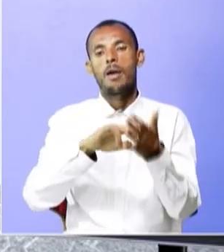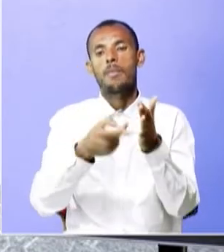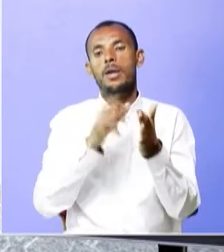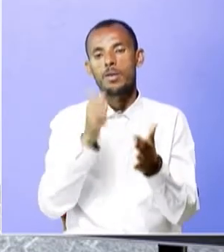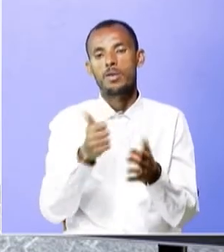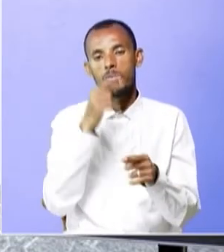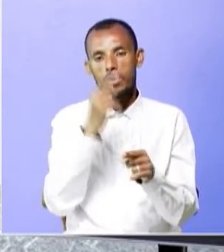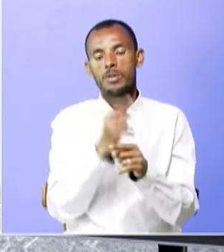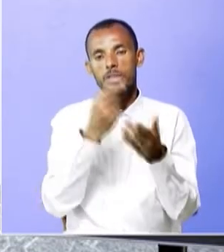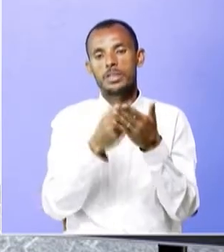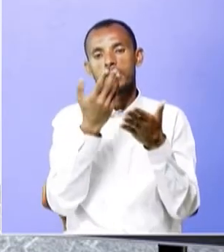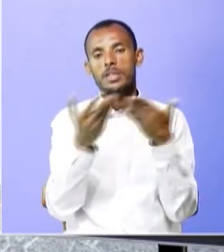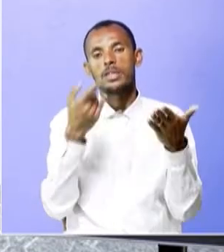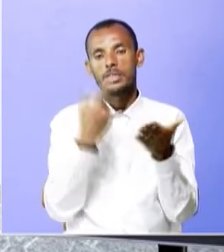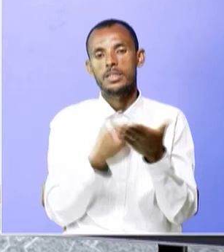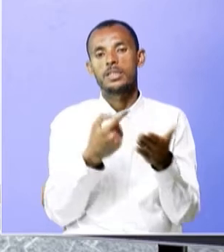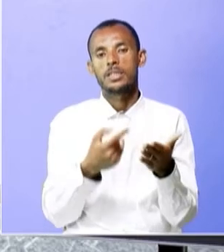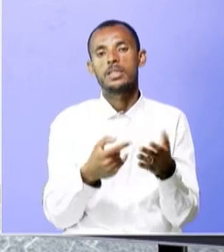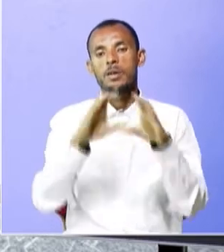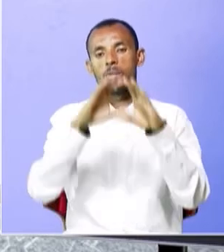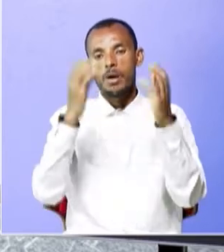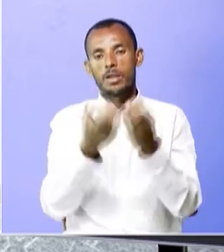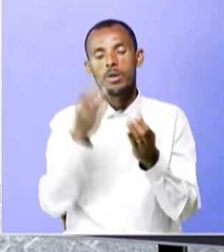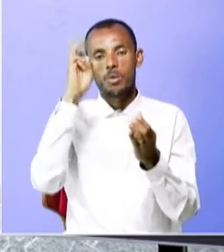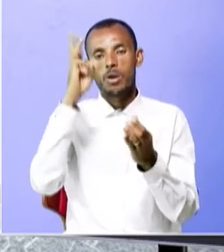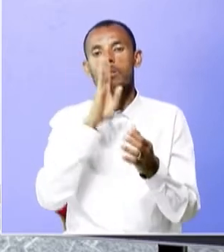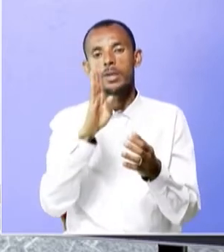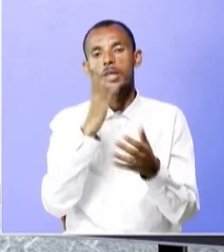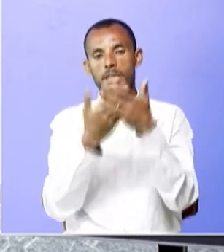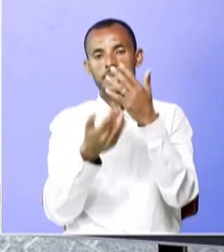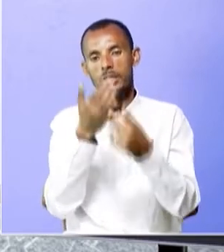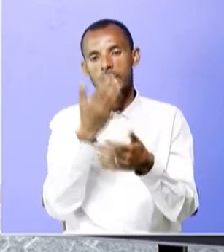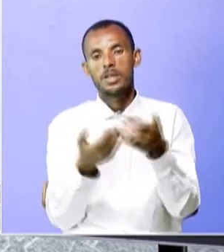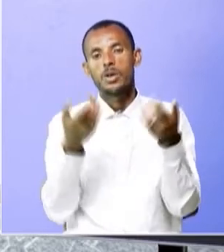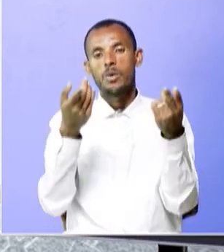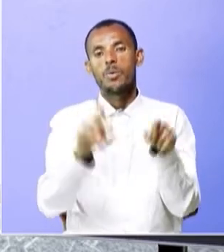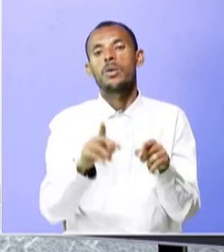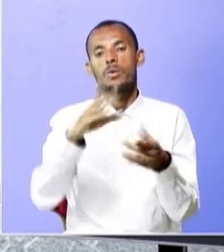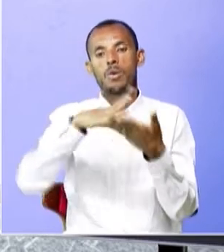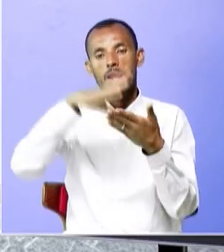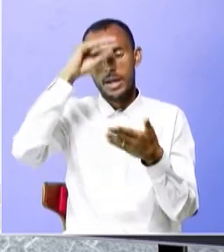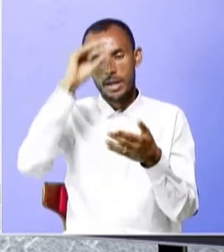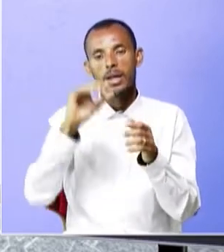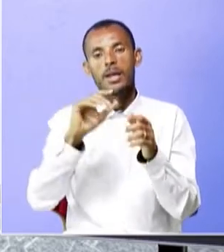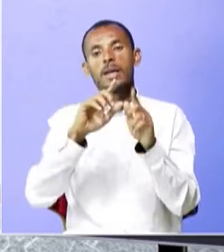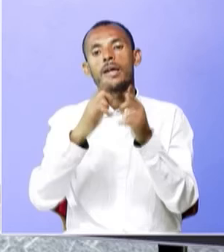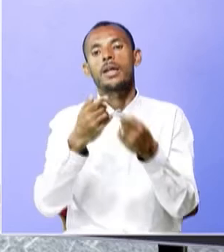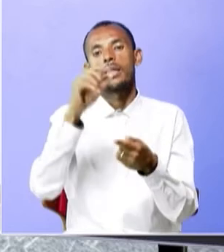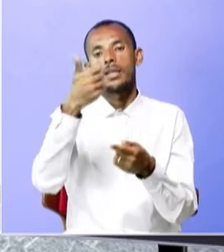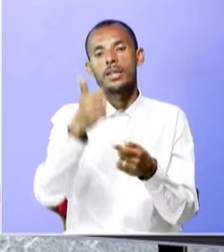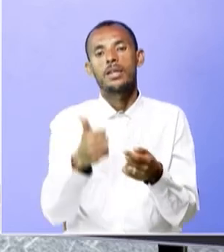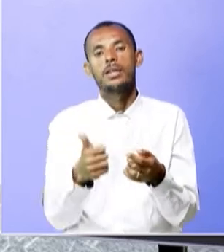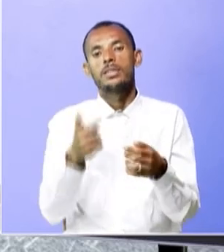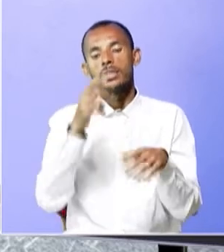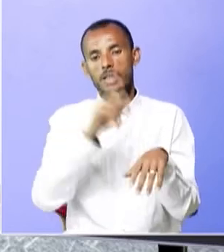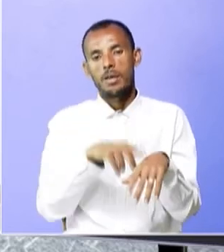thing. The proof of this part will be discussed whenever you join grade 10. Okay, for the time being you will